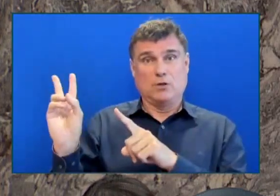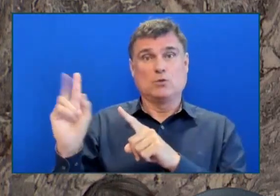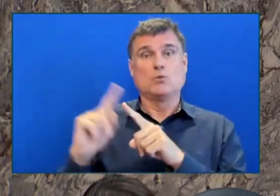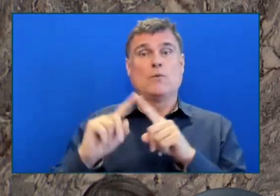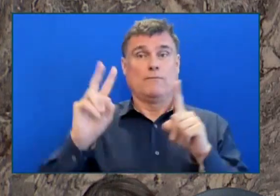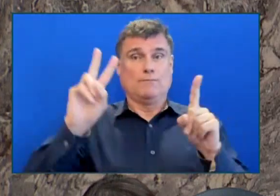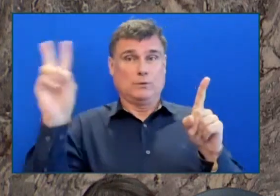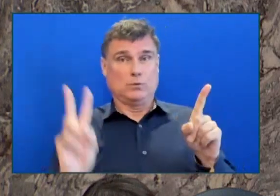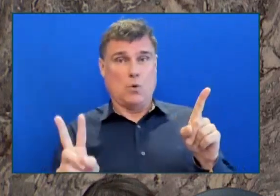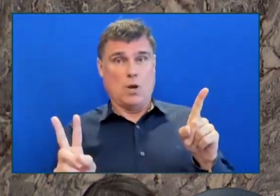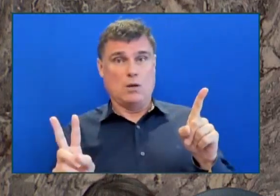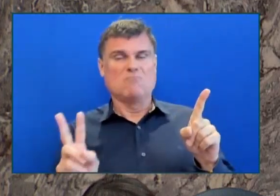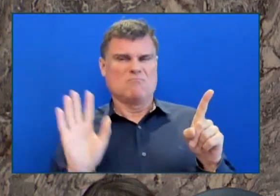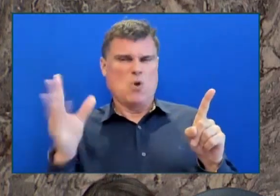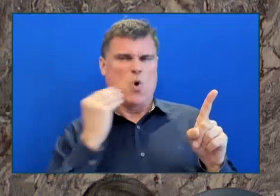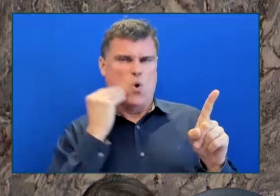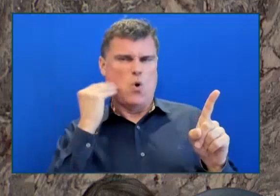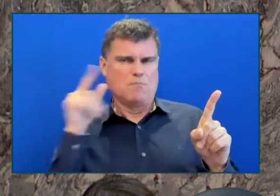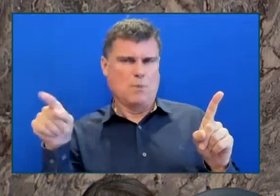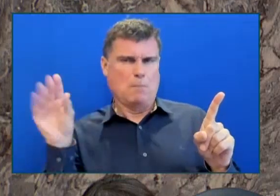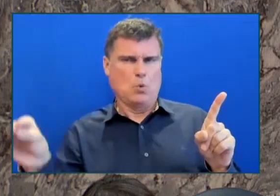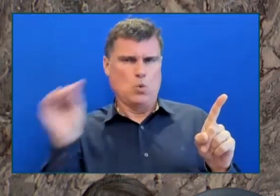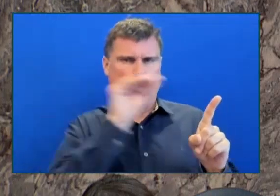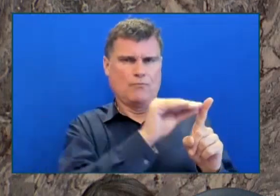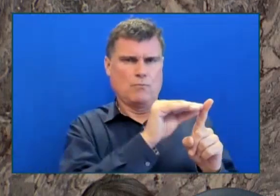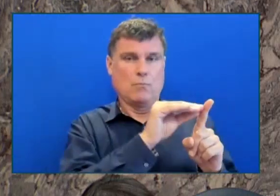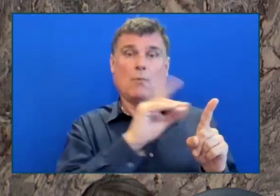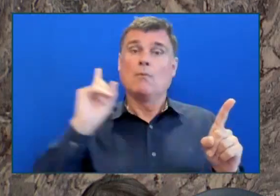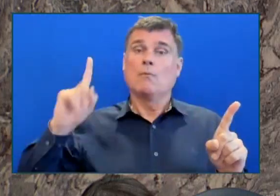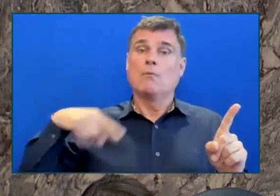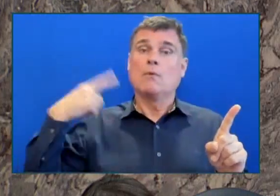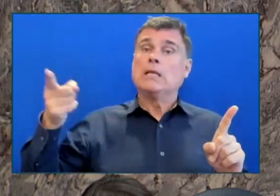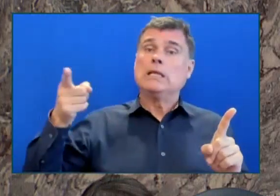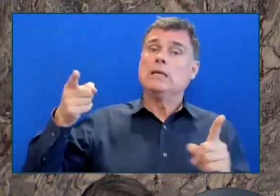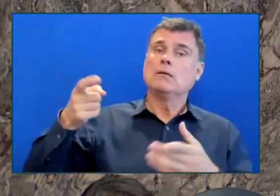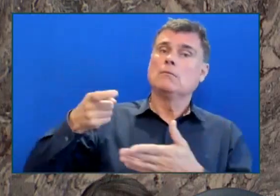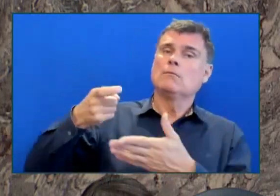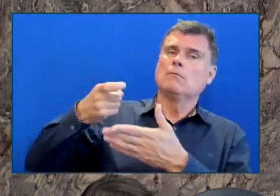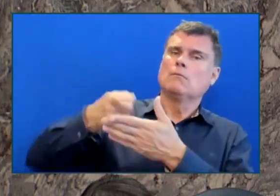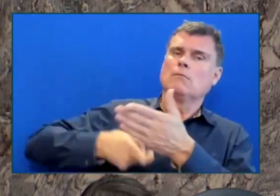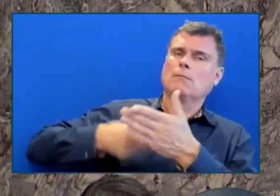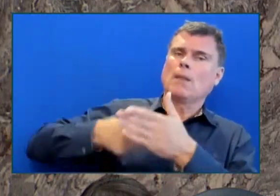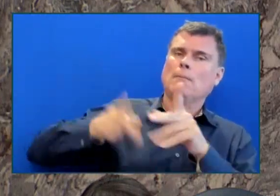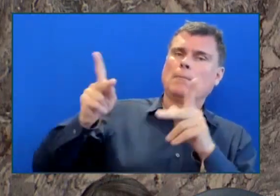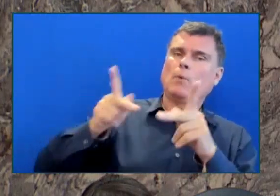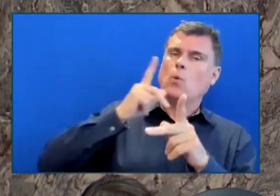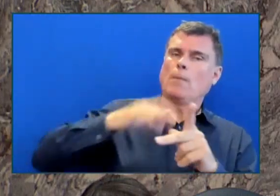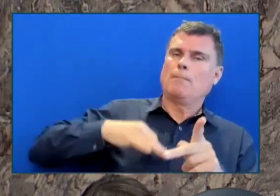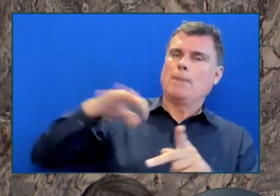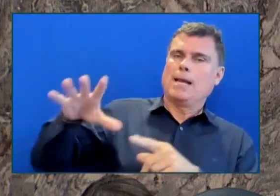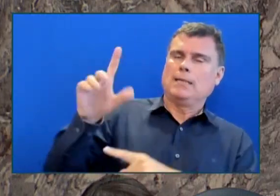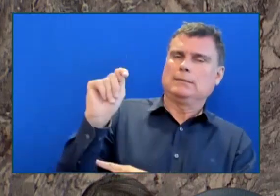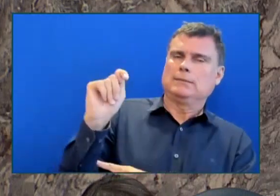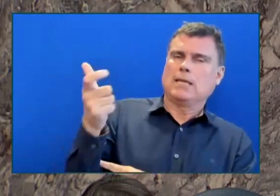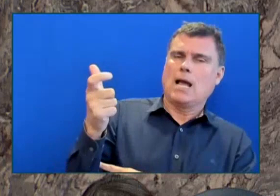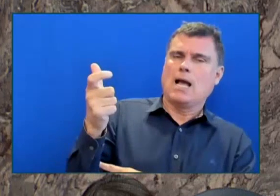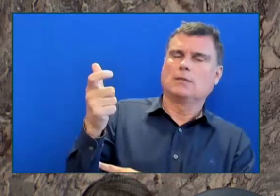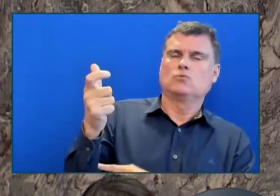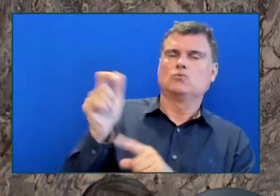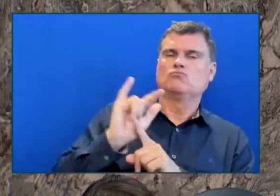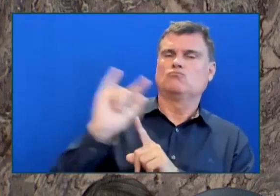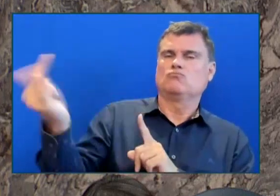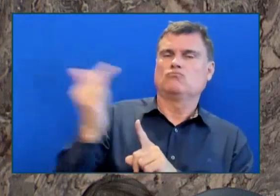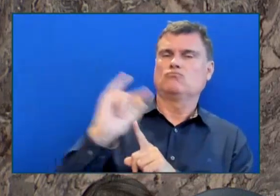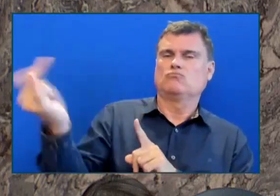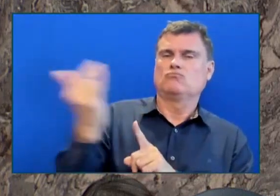he has charged taxpayers for frequent day trips on Helijet, Harbour Air from his primary residence in Greater Victoria